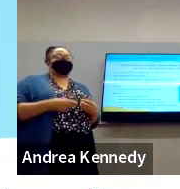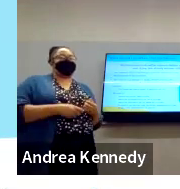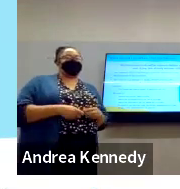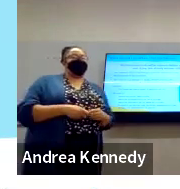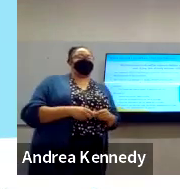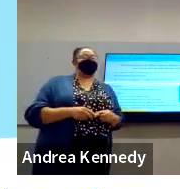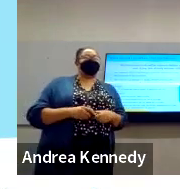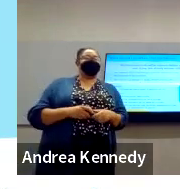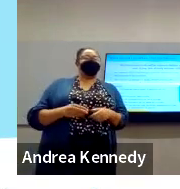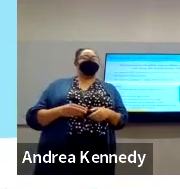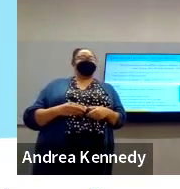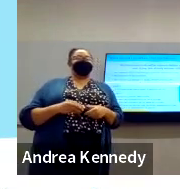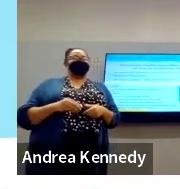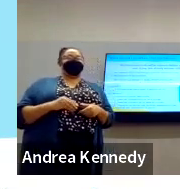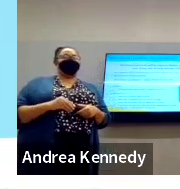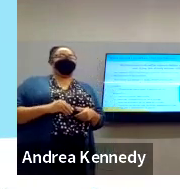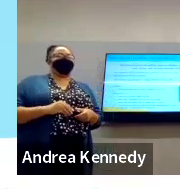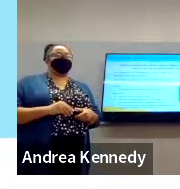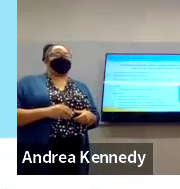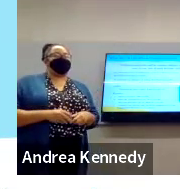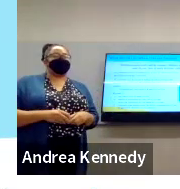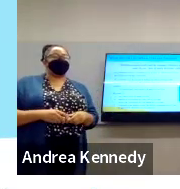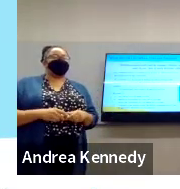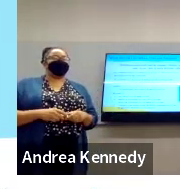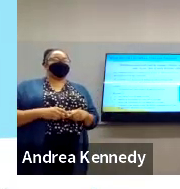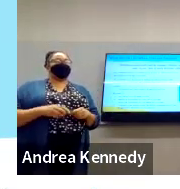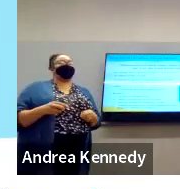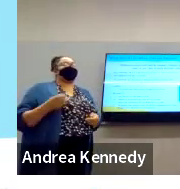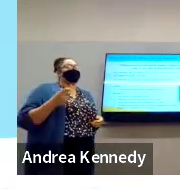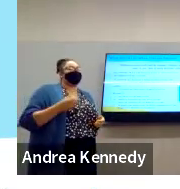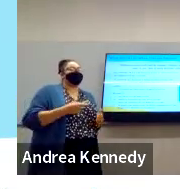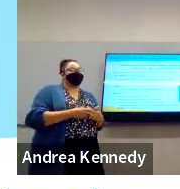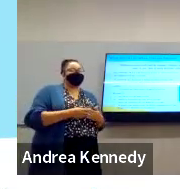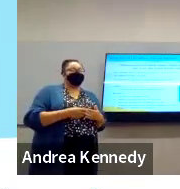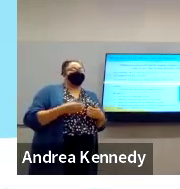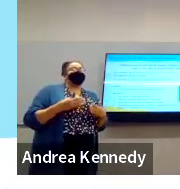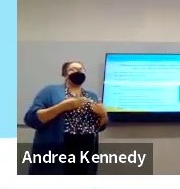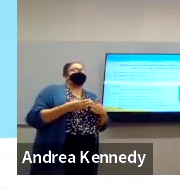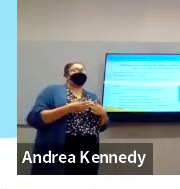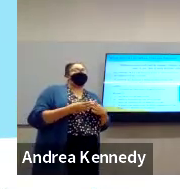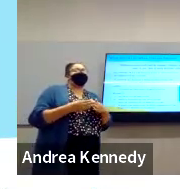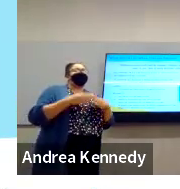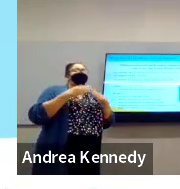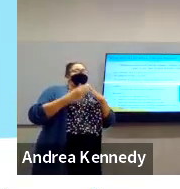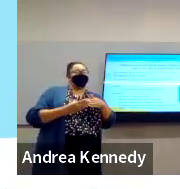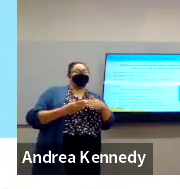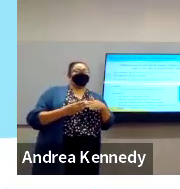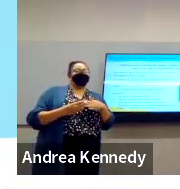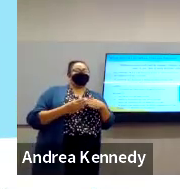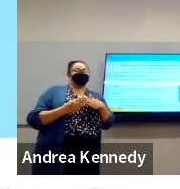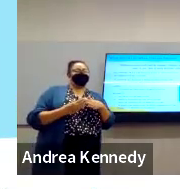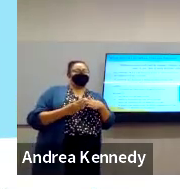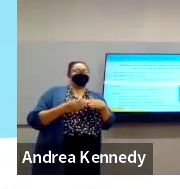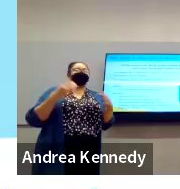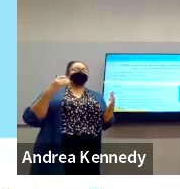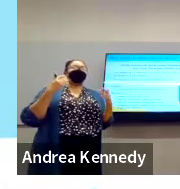will be served a petition and a workbook, even if your rent is already included in your utilities. So if you are in a